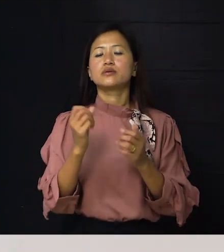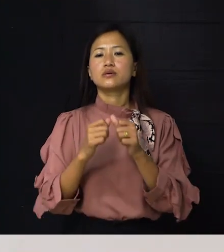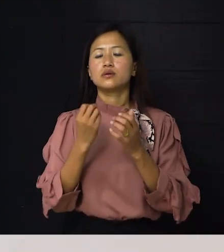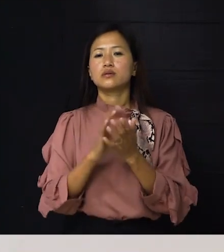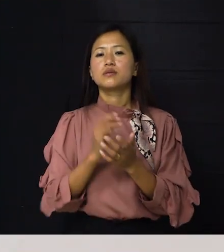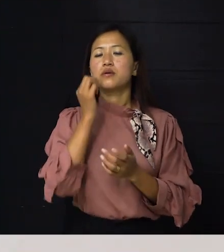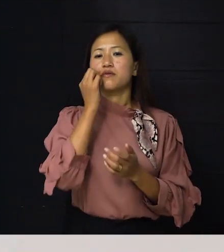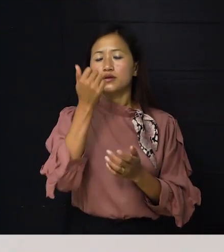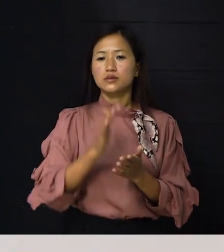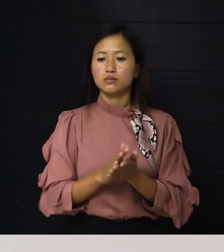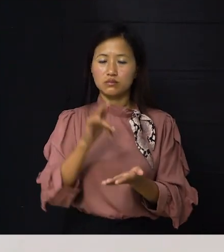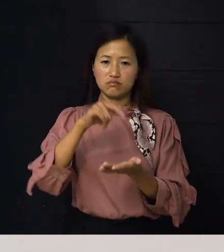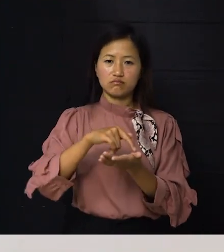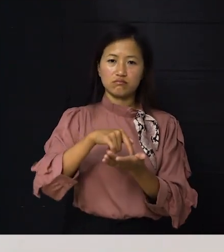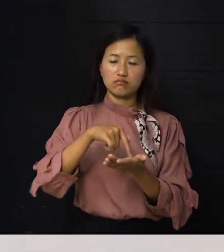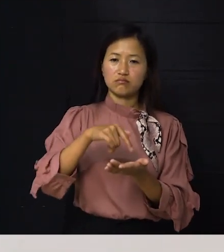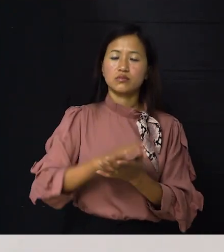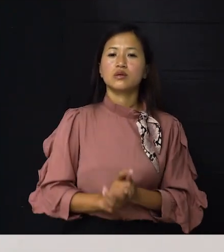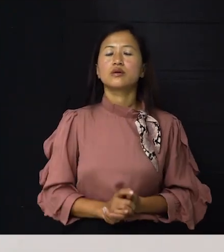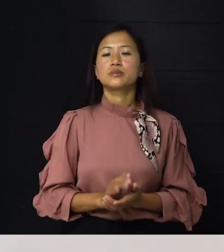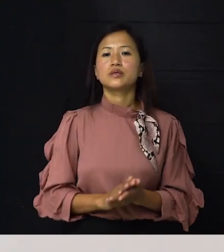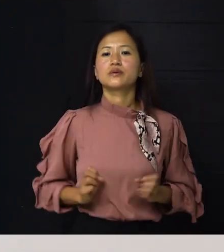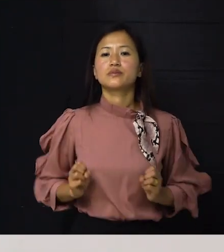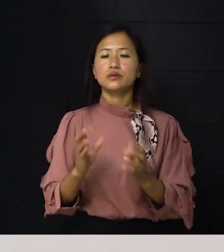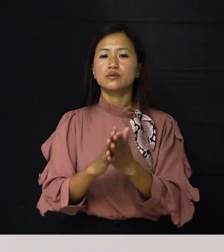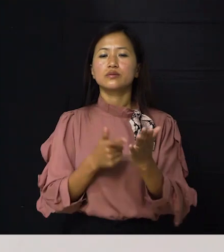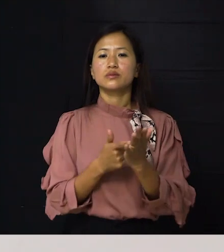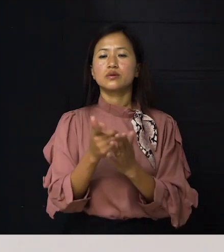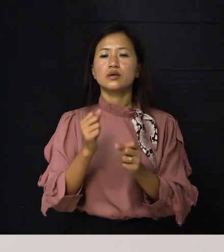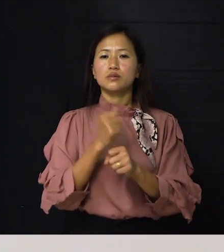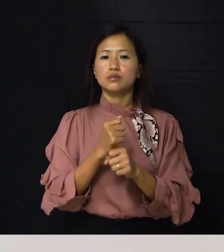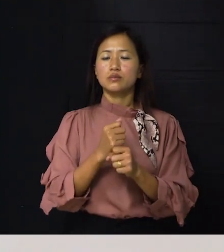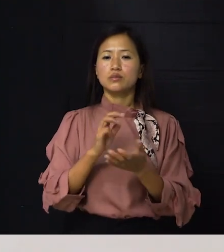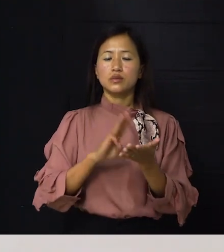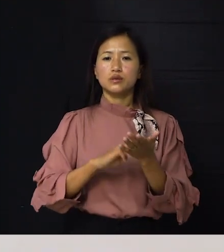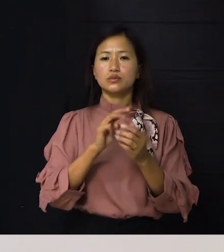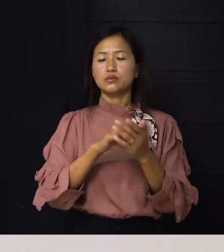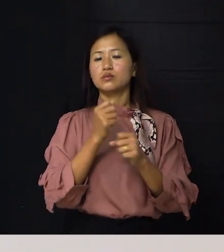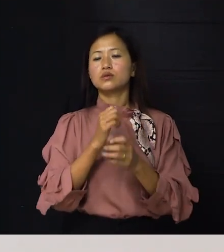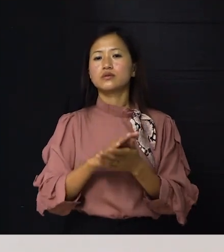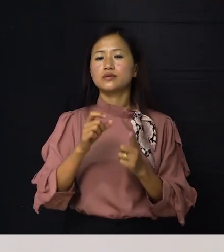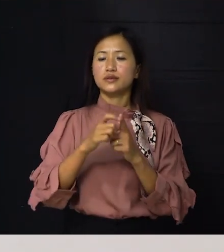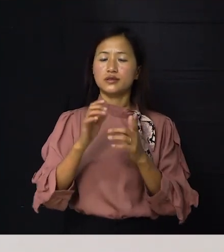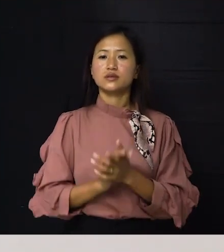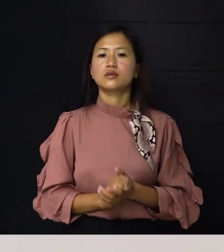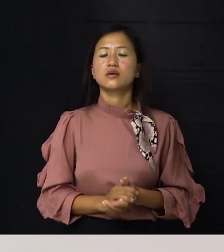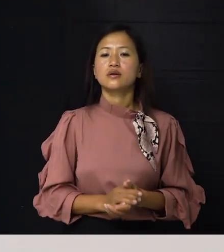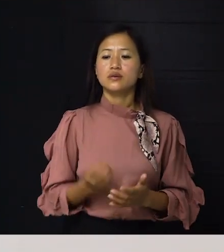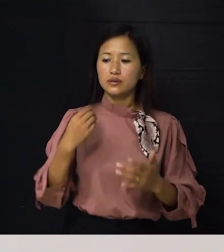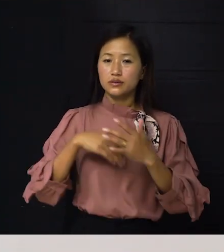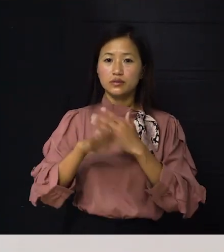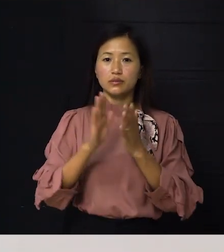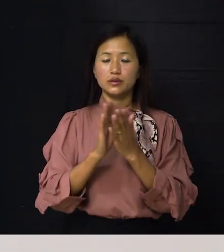his father's possessions and he became the ruler of the Mughal dynasty. Then after Humayun came the Suri